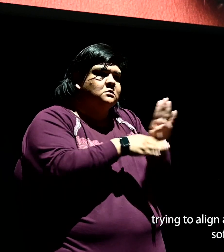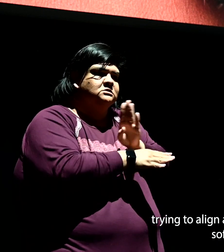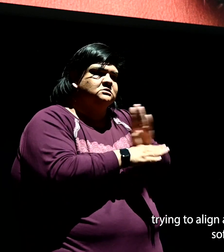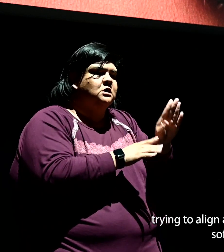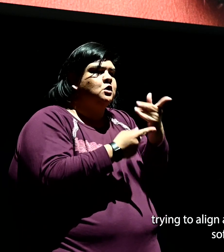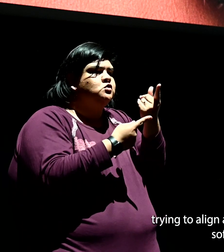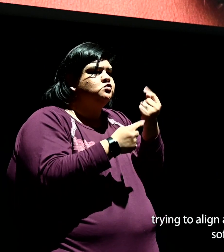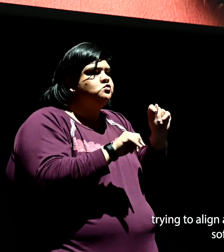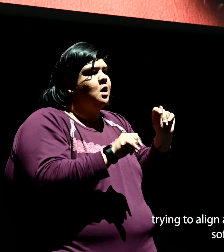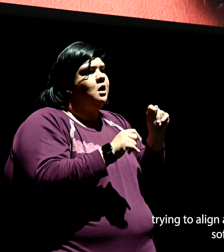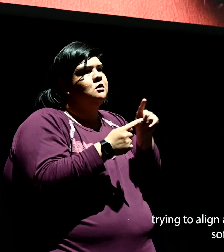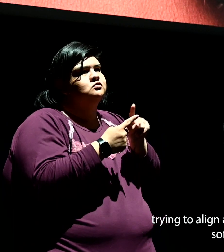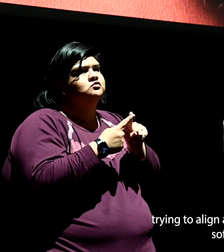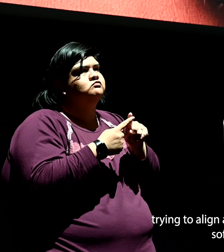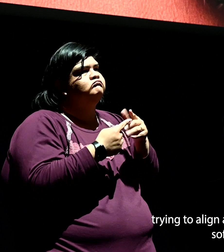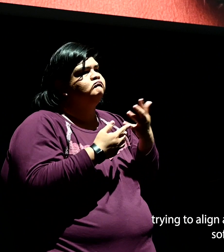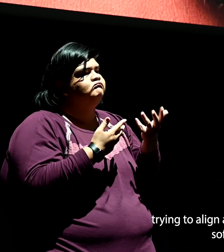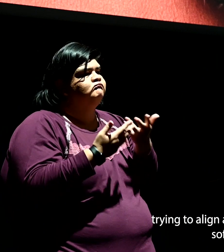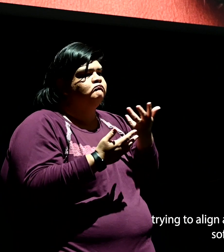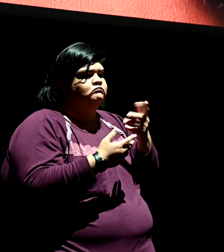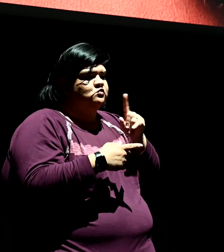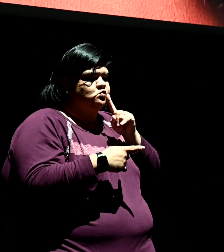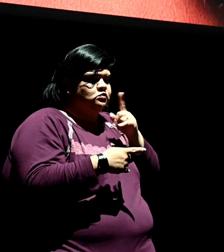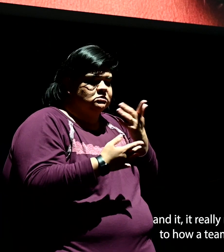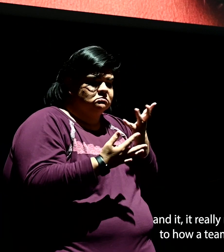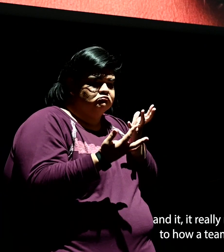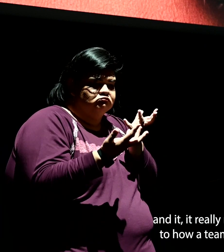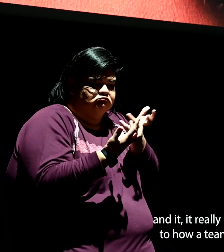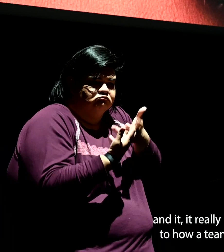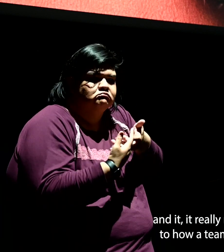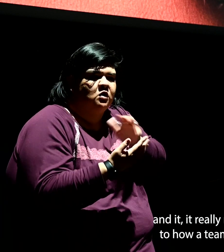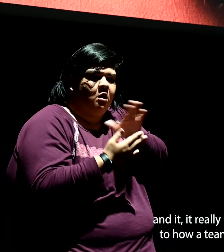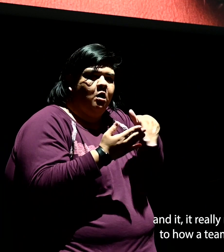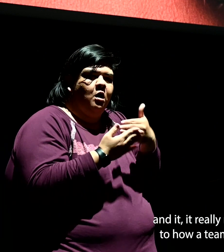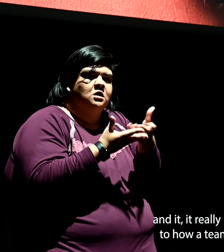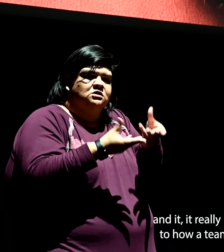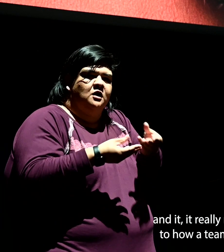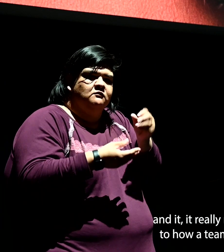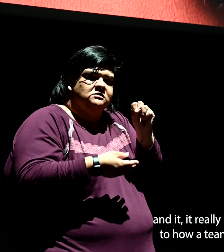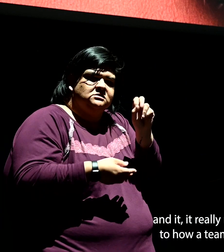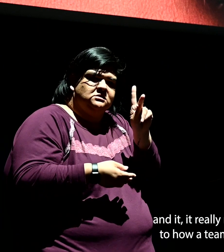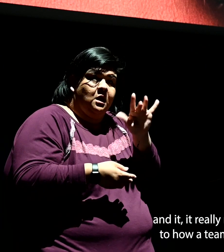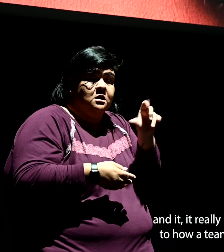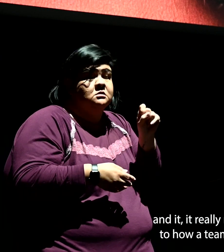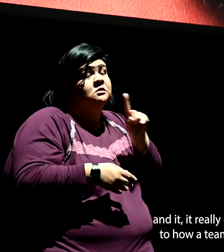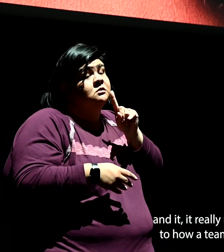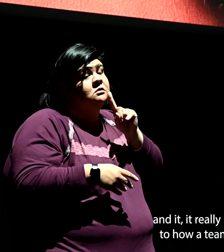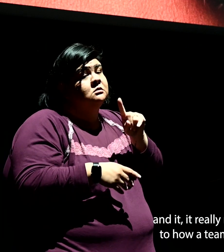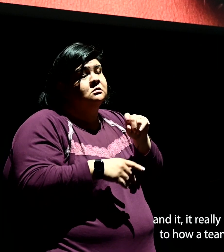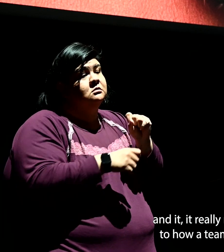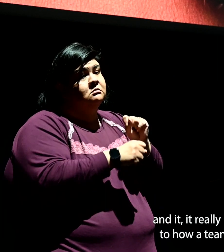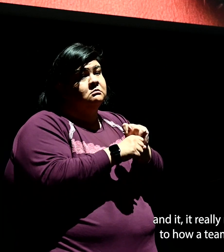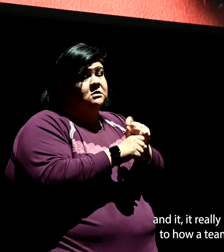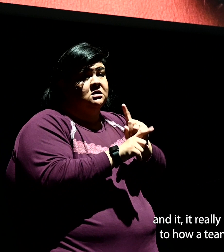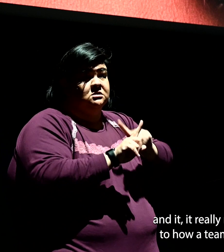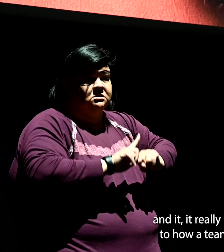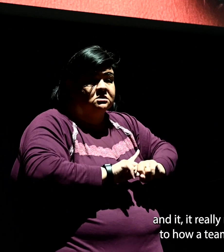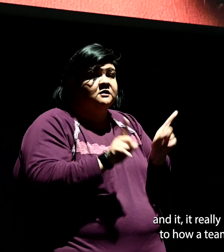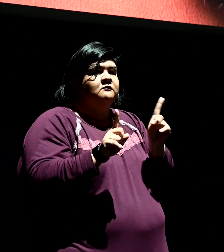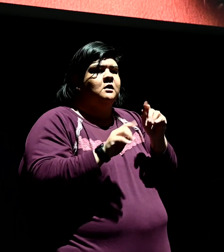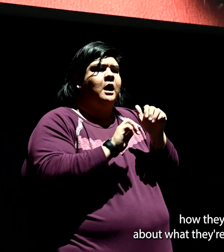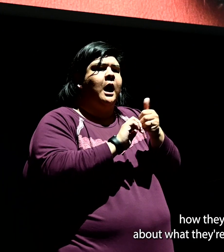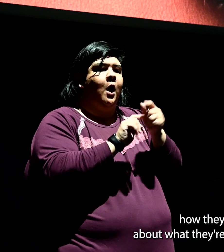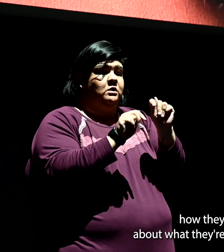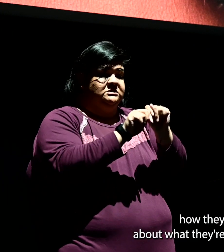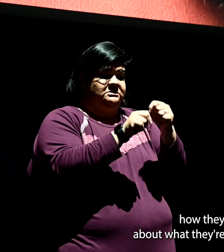align all these like soft skills, and it really makes a difference to how a team works